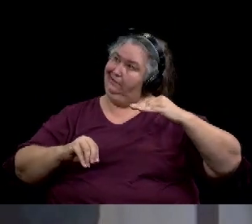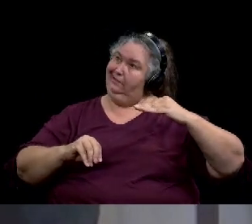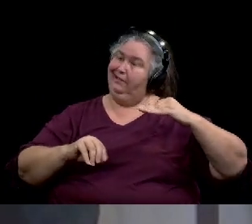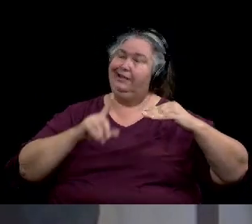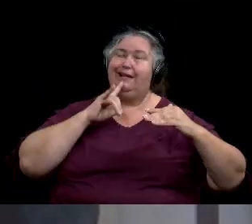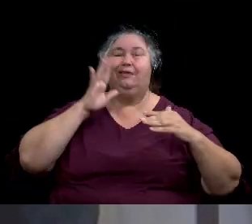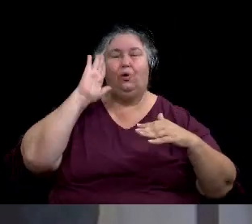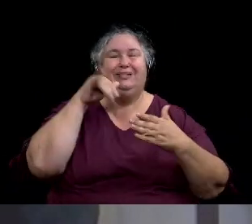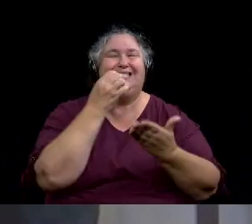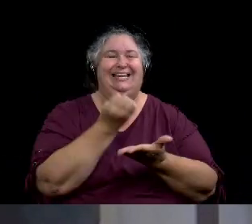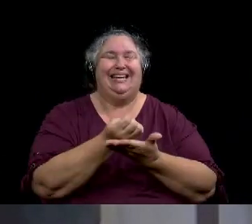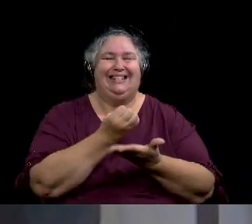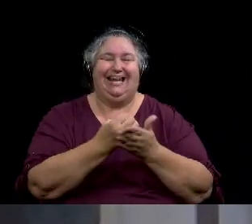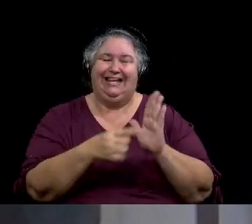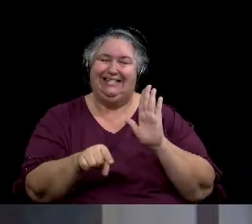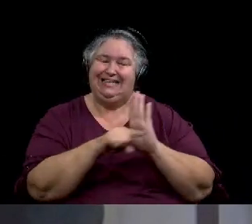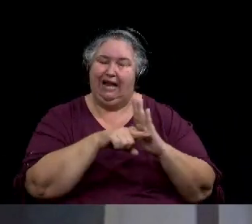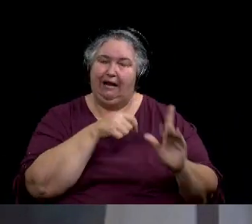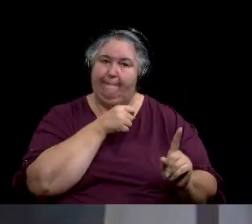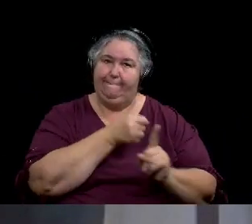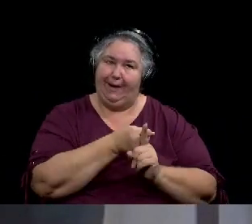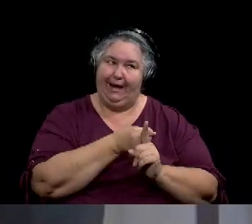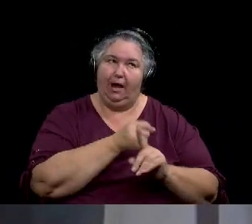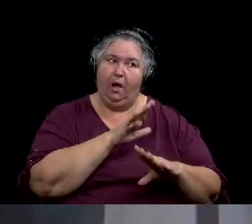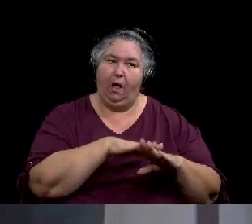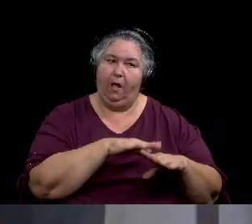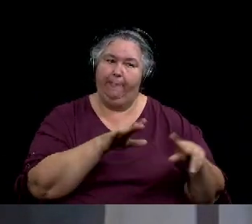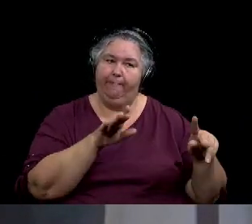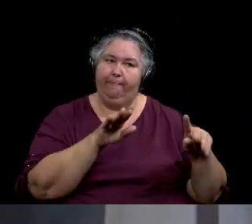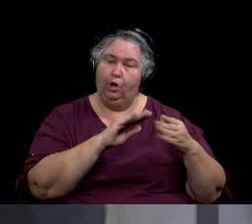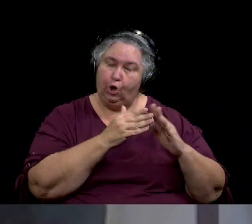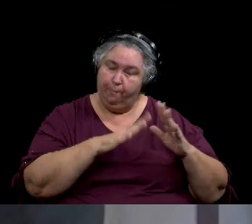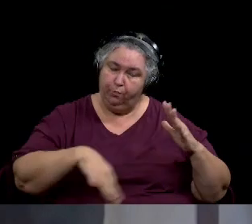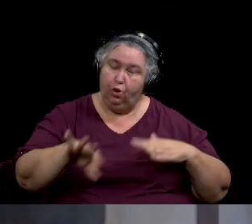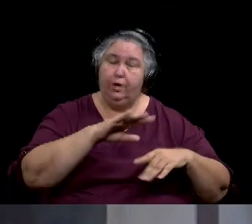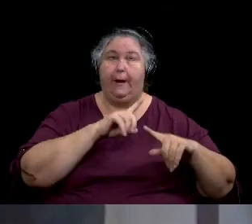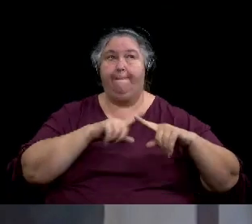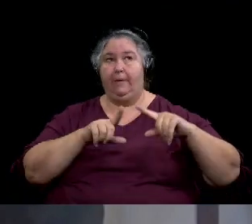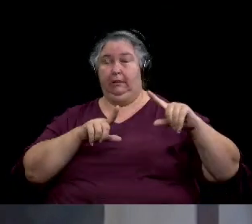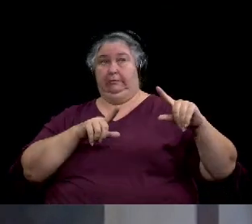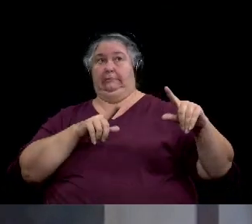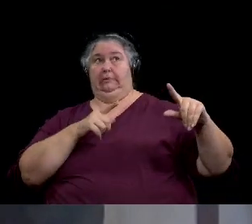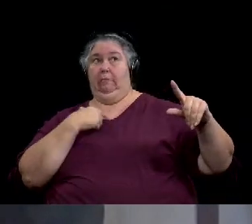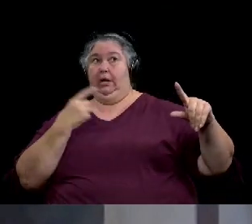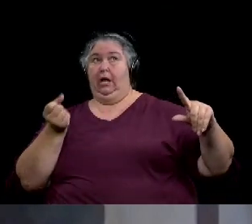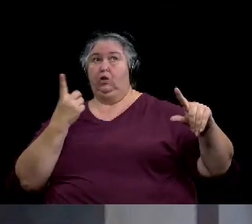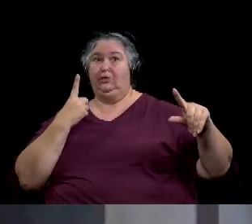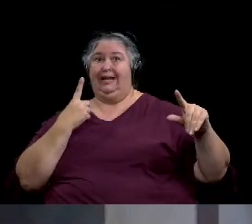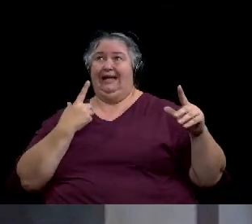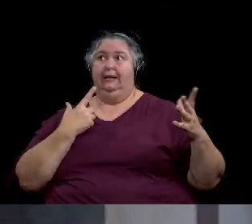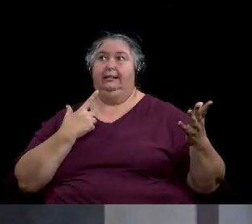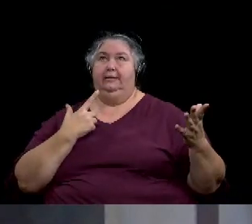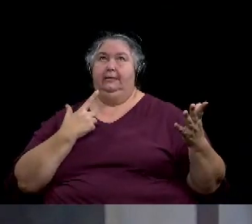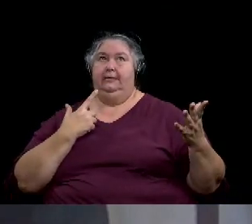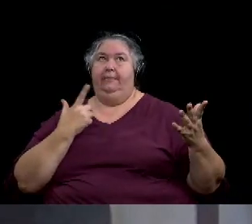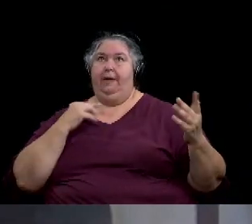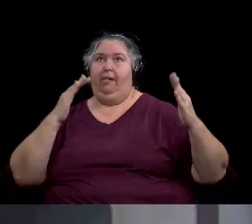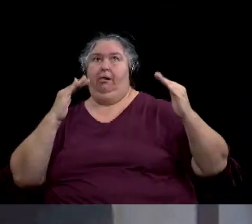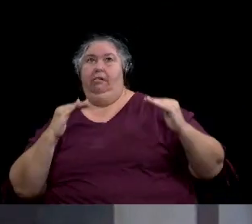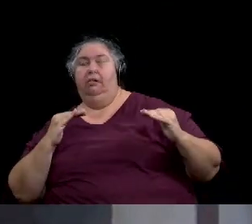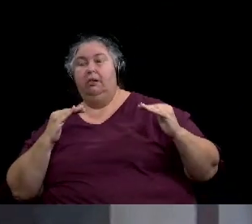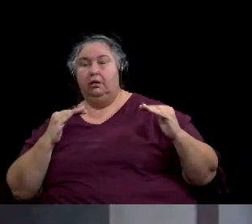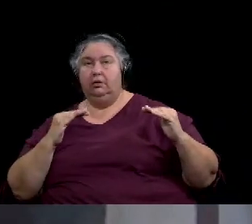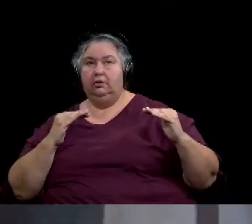negative economic impact back to our community. And we understand also